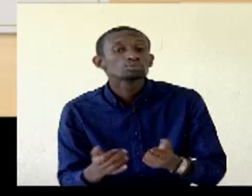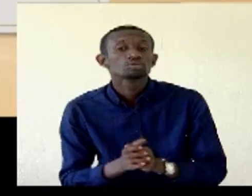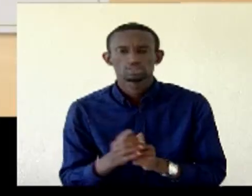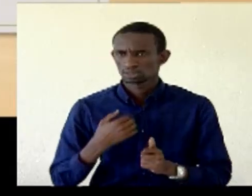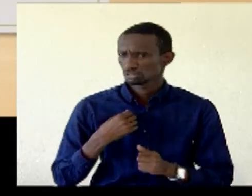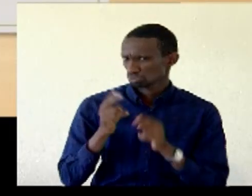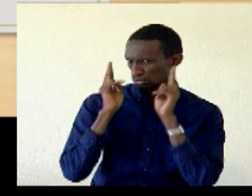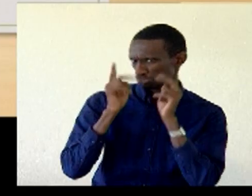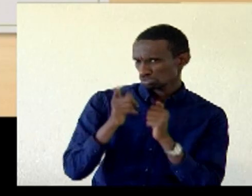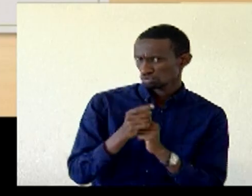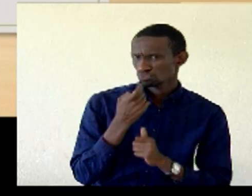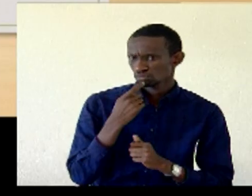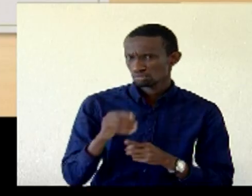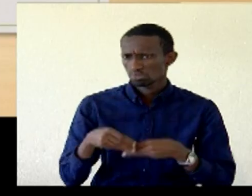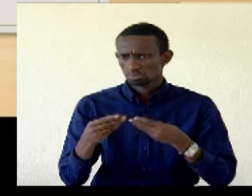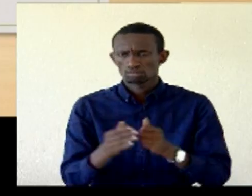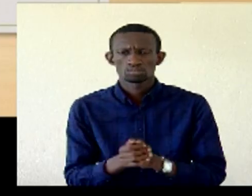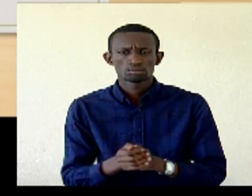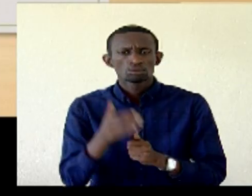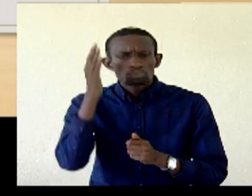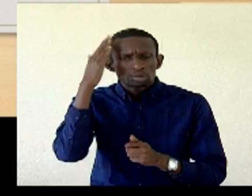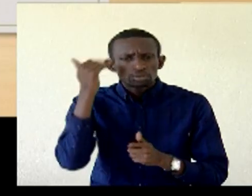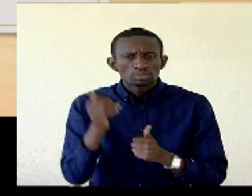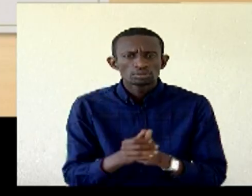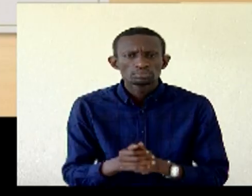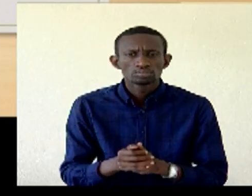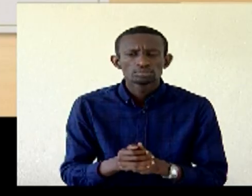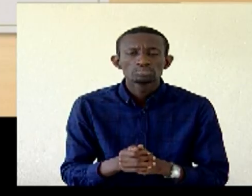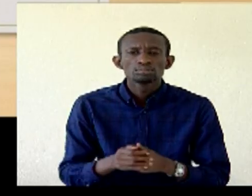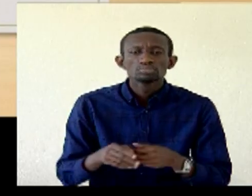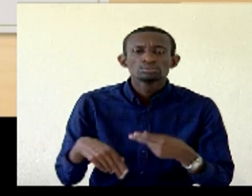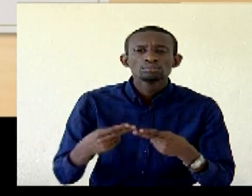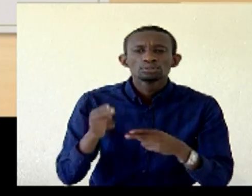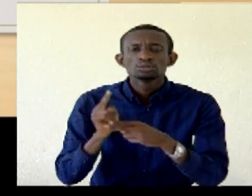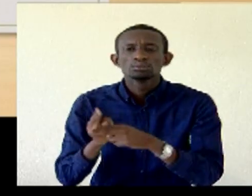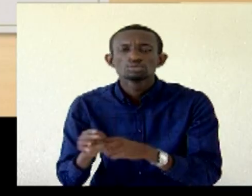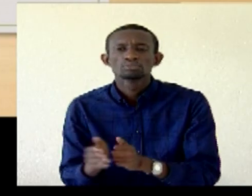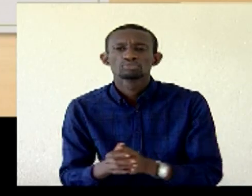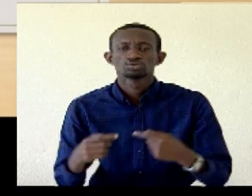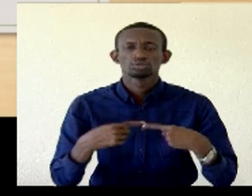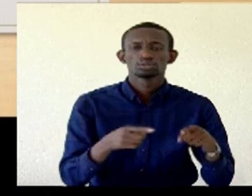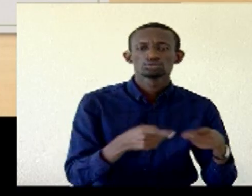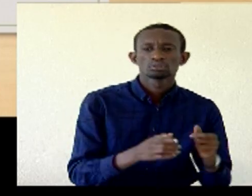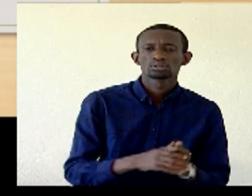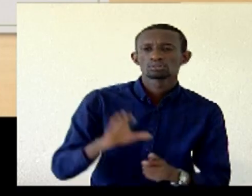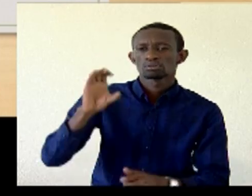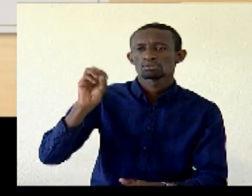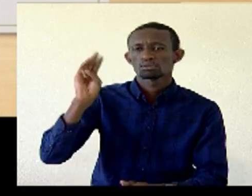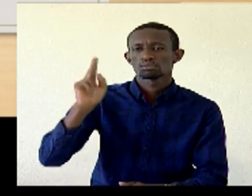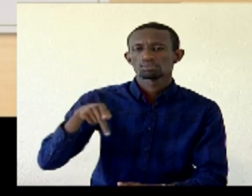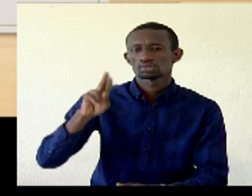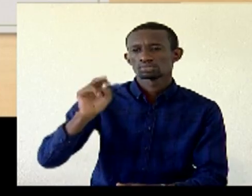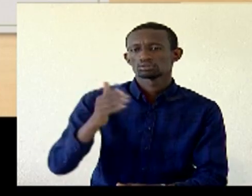of different compounds containing phenylamine. You'll be able to write equations to show the